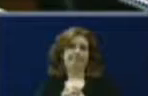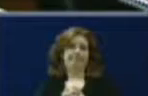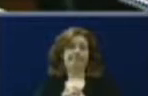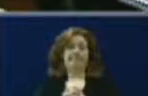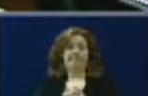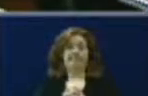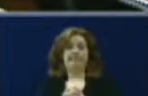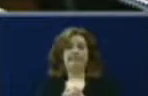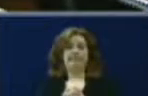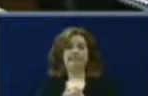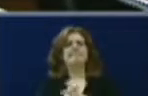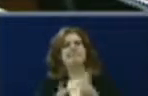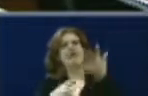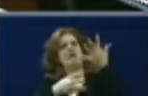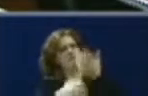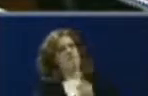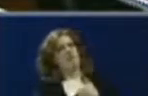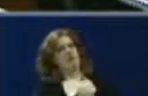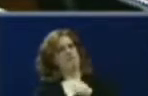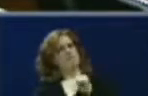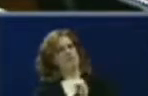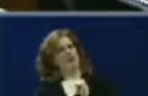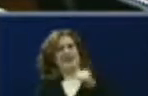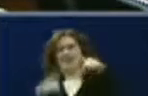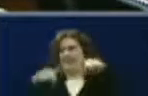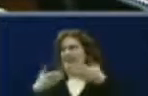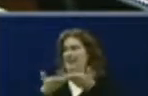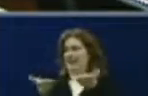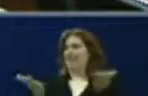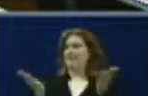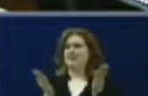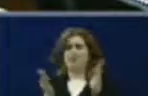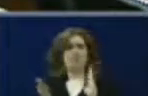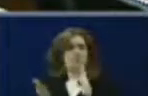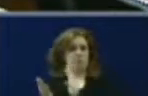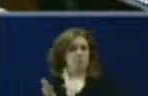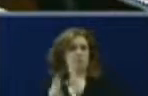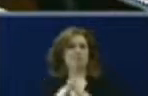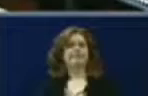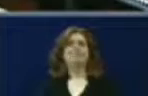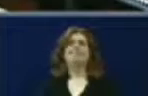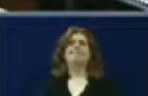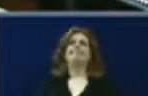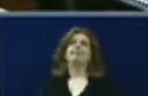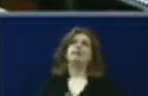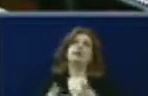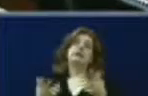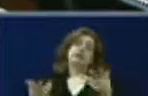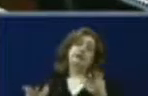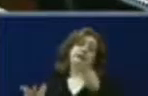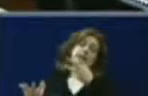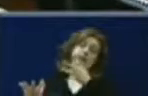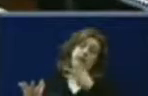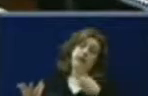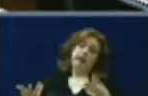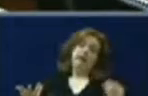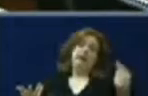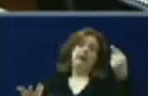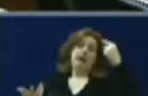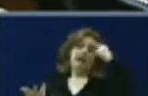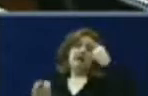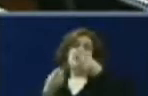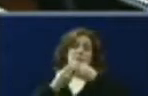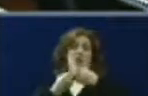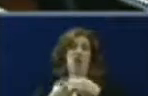I have faith in this board, and I think we have lost